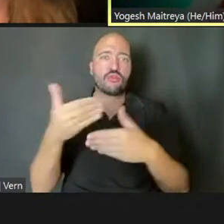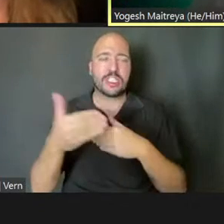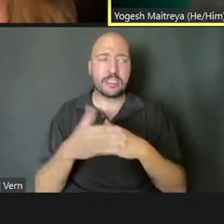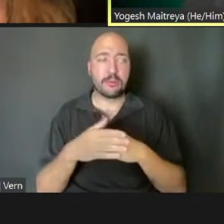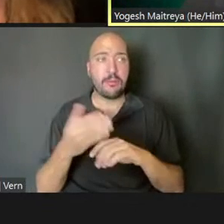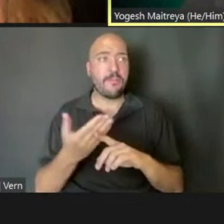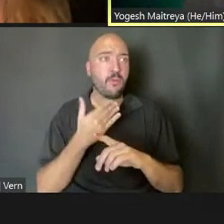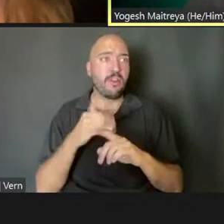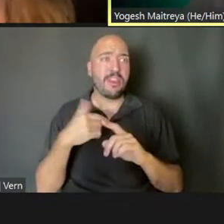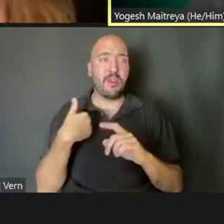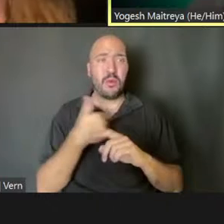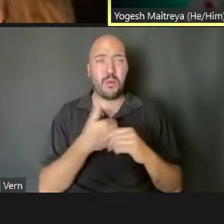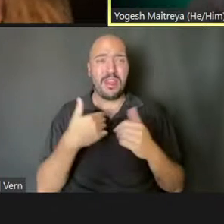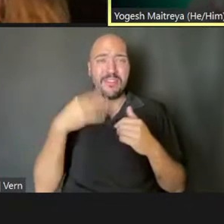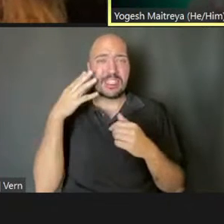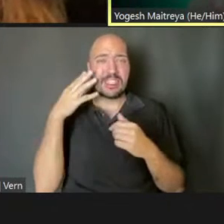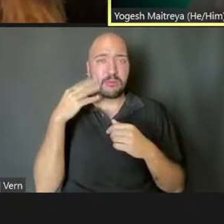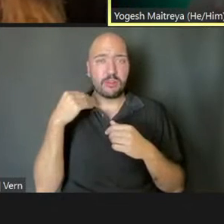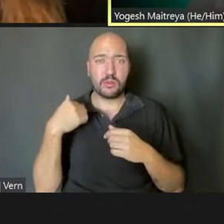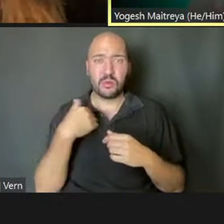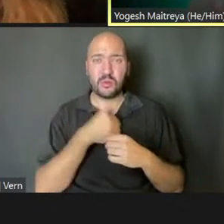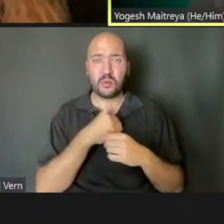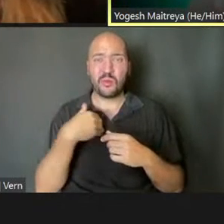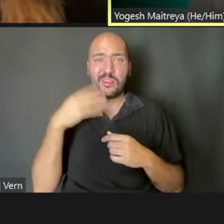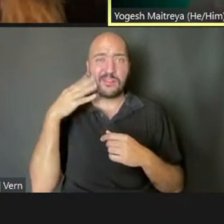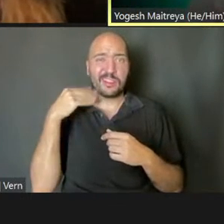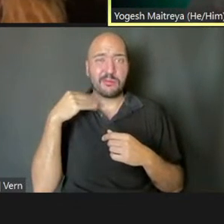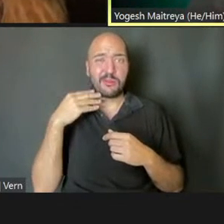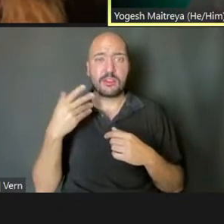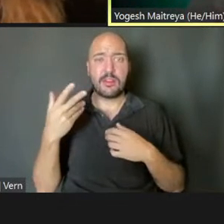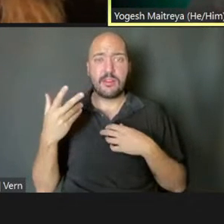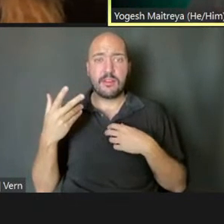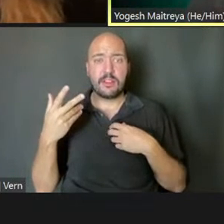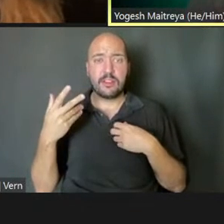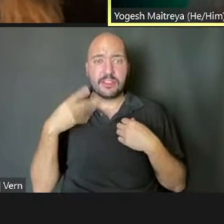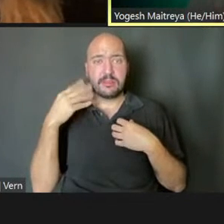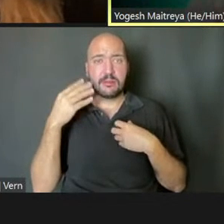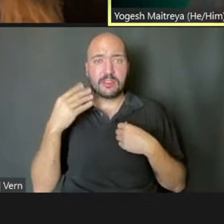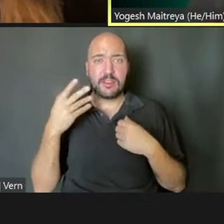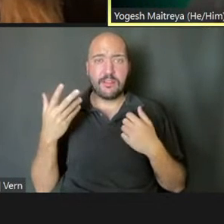have experiences. We have experience of